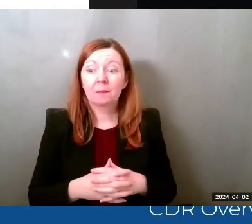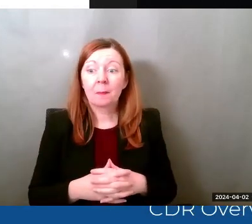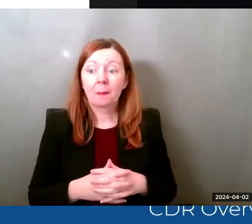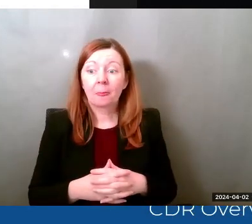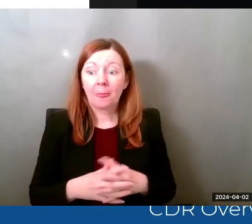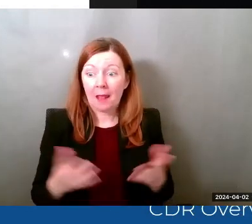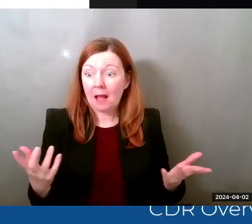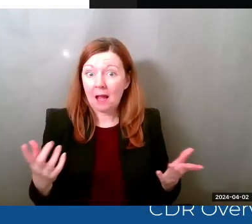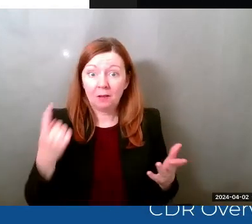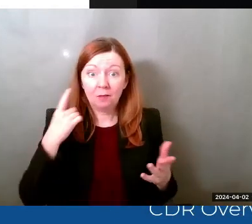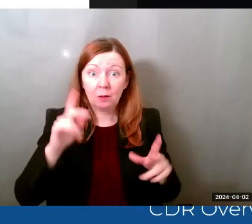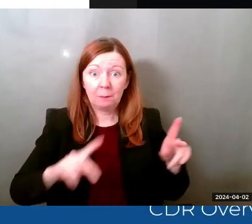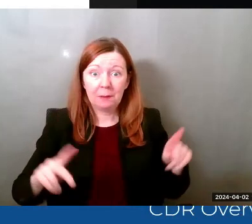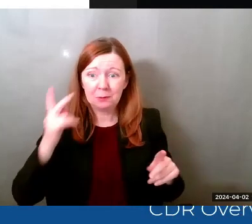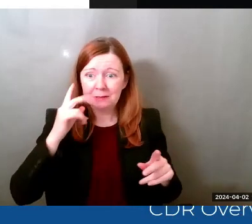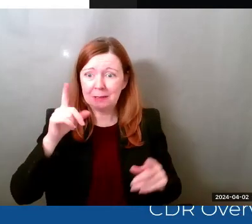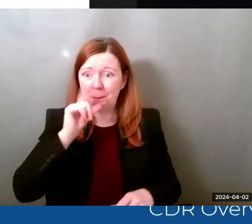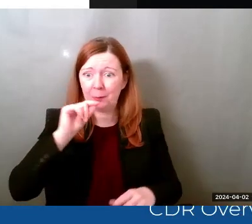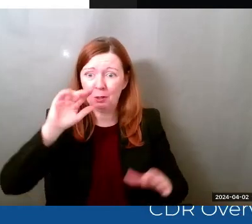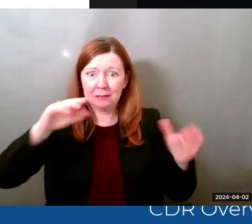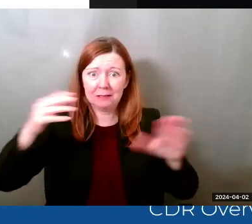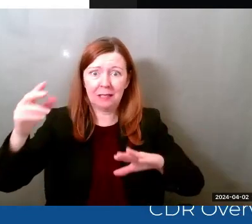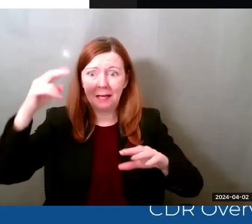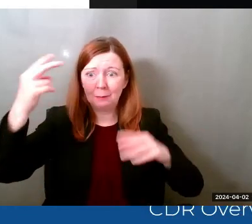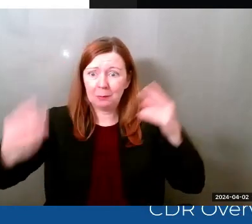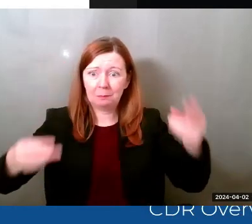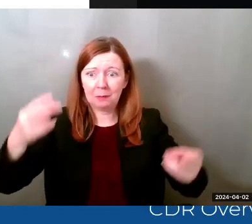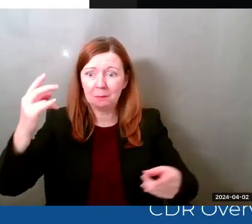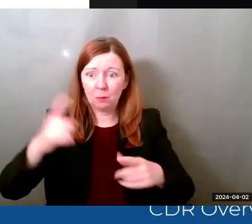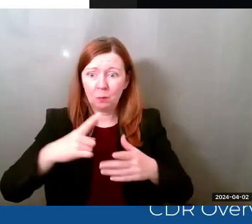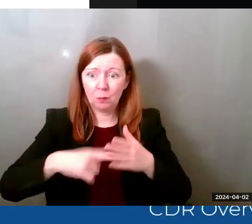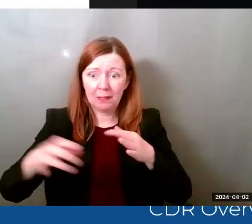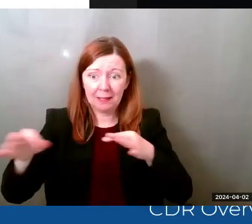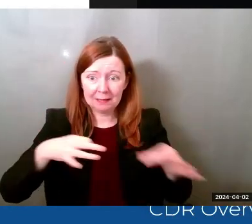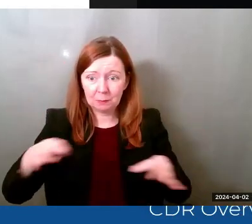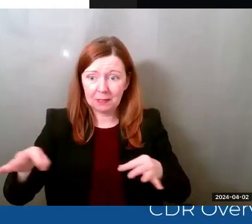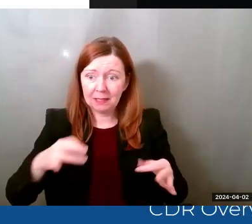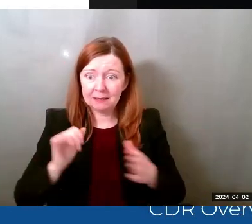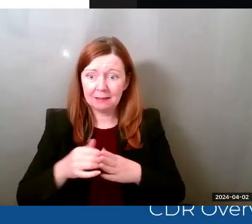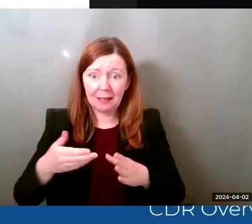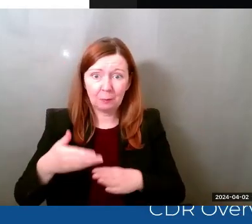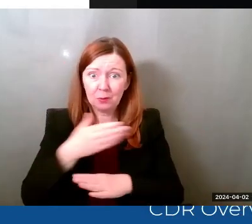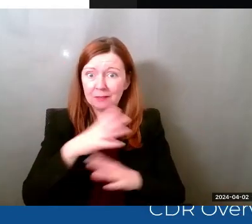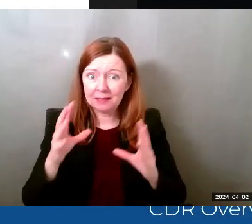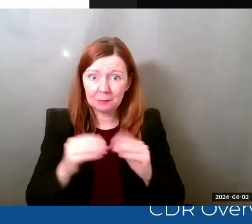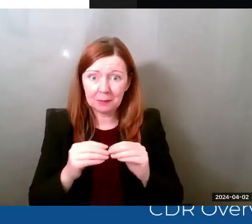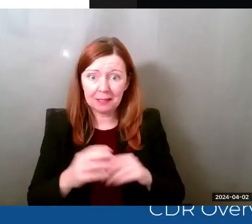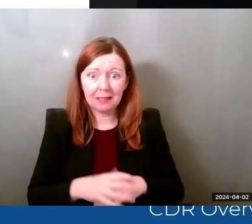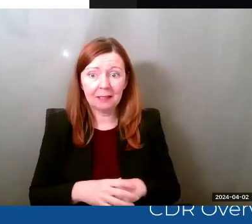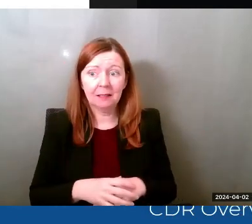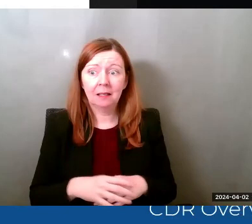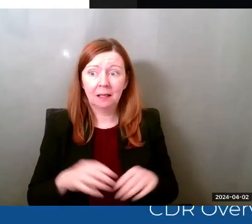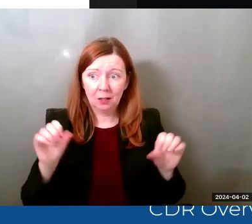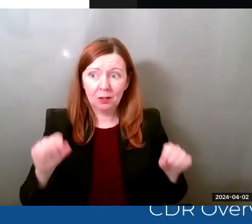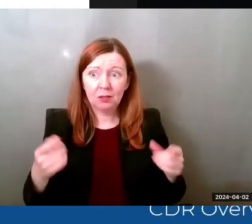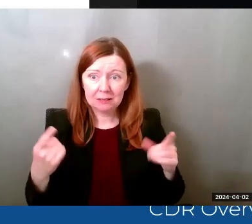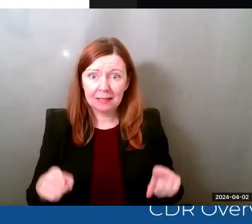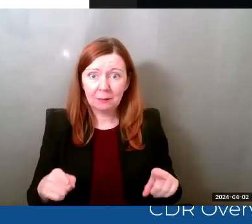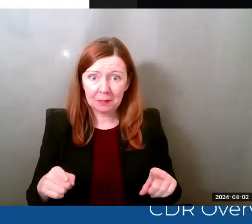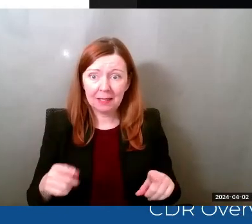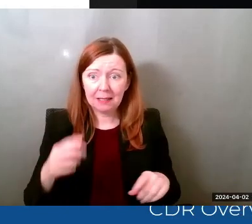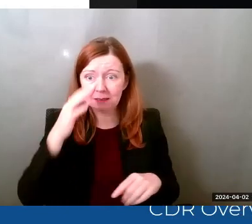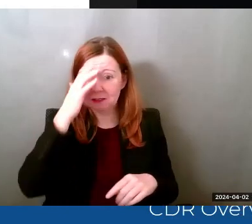do to people just to see birds dying. I mean, if what he explained in that previous meeting could take place,